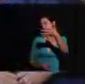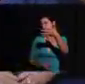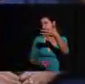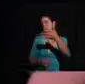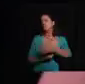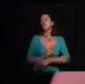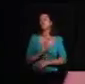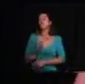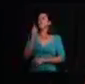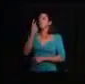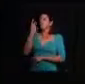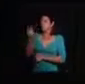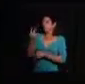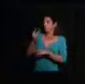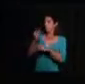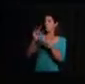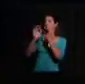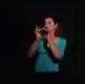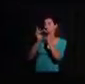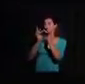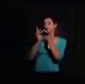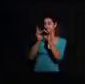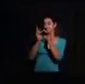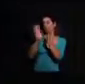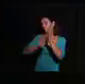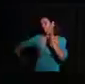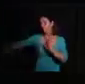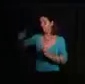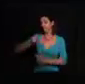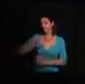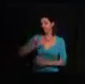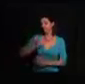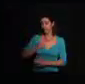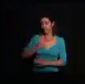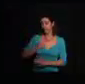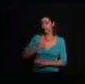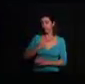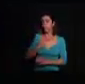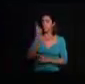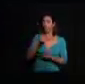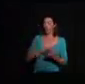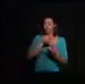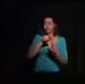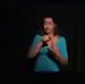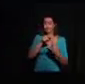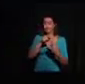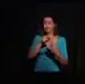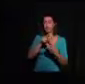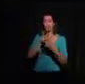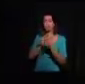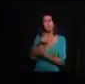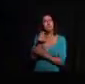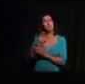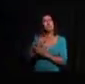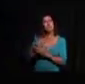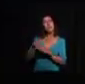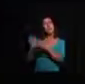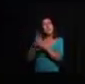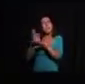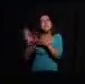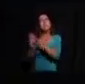have 2 online programs offered all across Canada. One is an entrepreneurship program, and the other is a